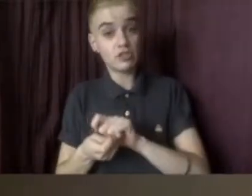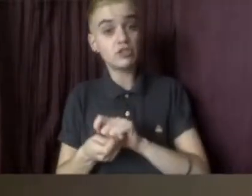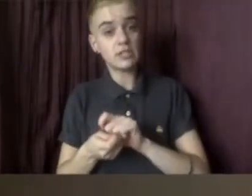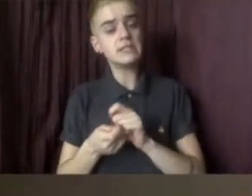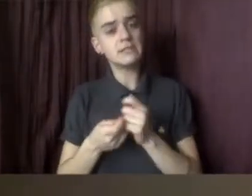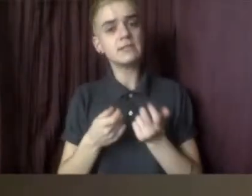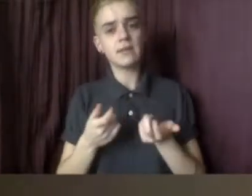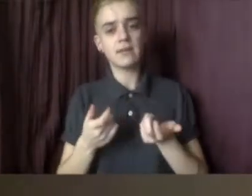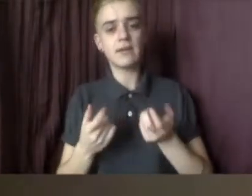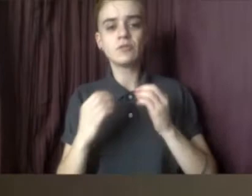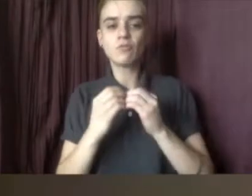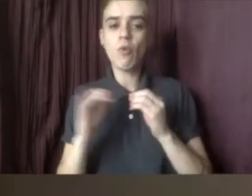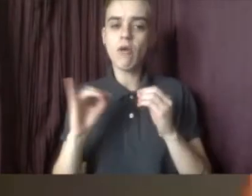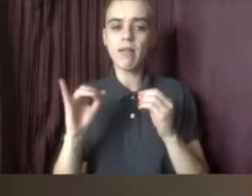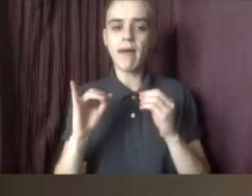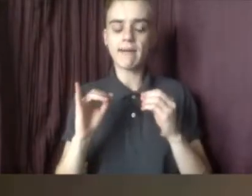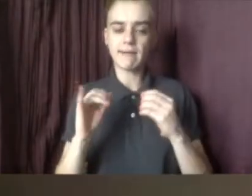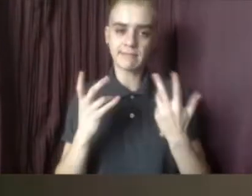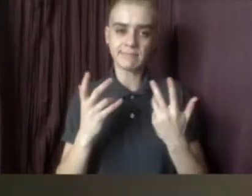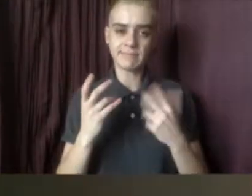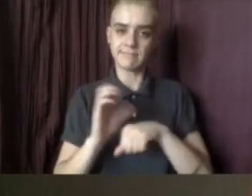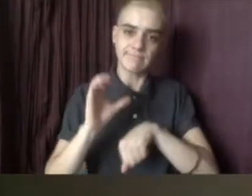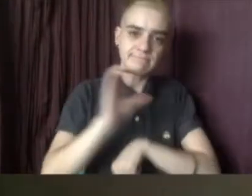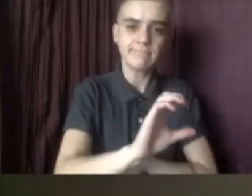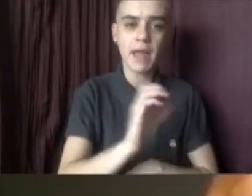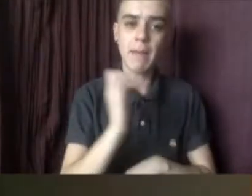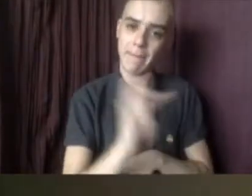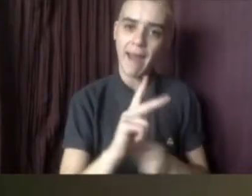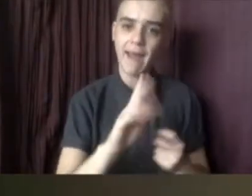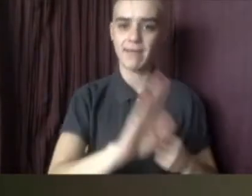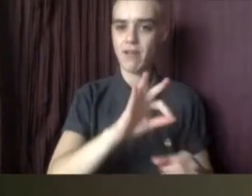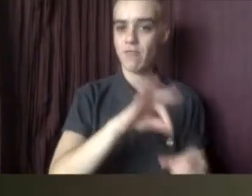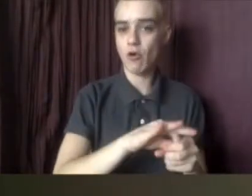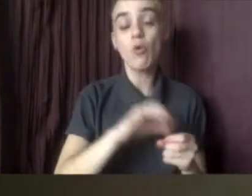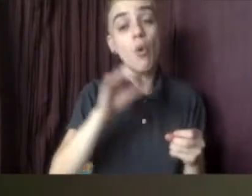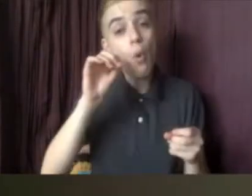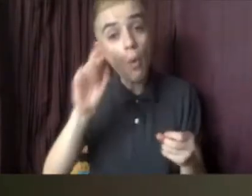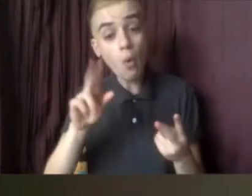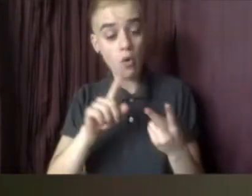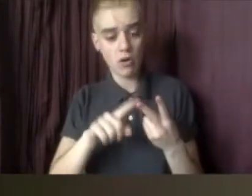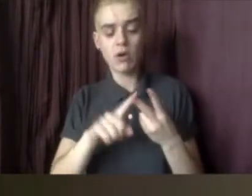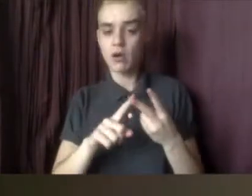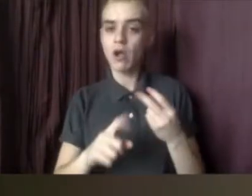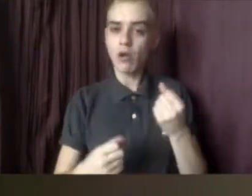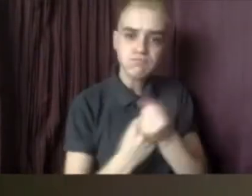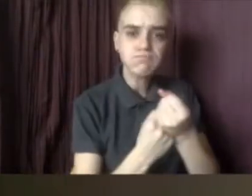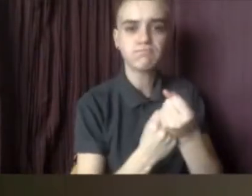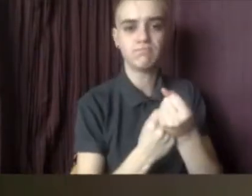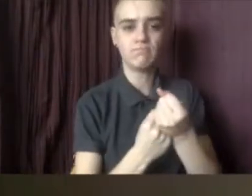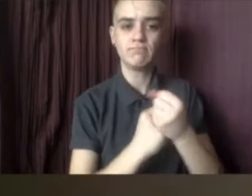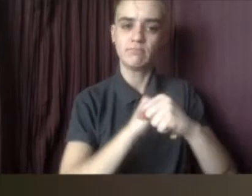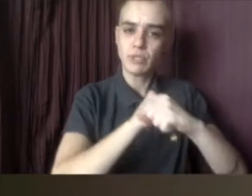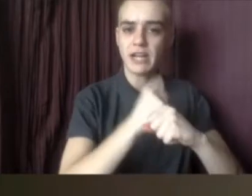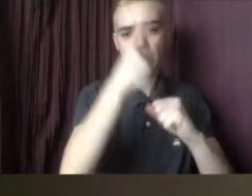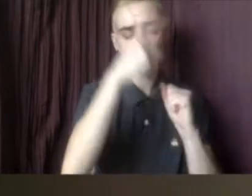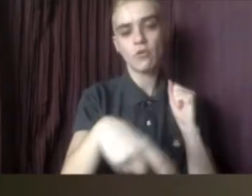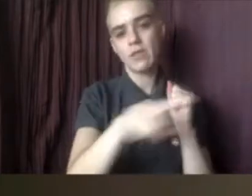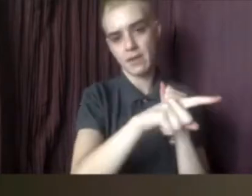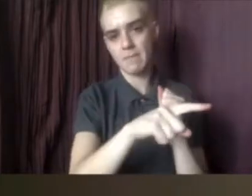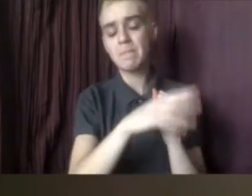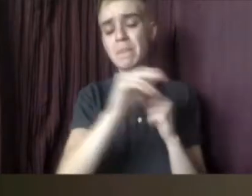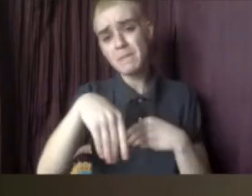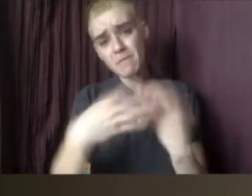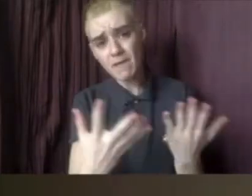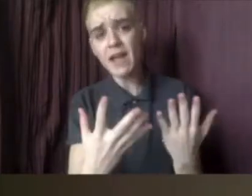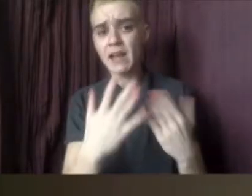vote. So I'll talk about two key pieces of federal reform bills that are currently being